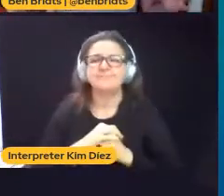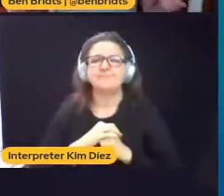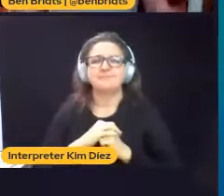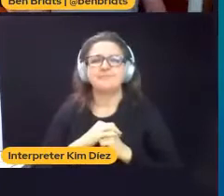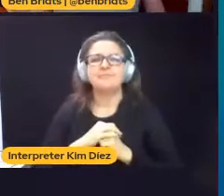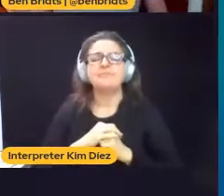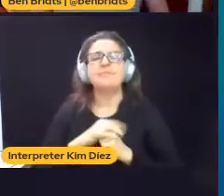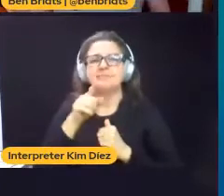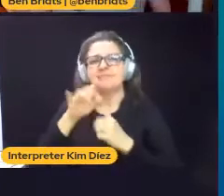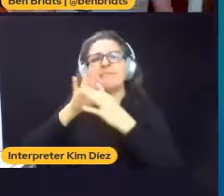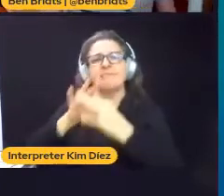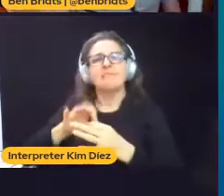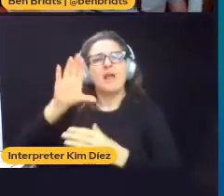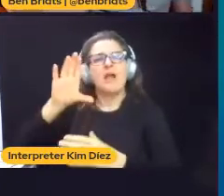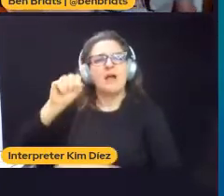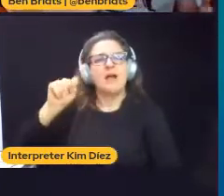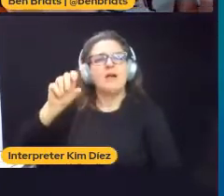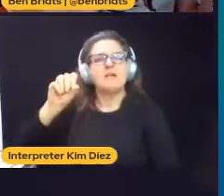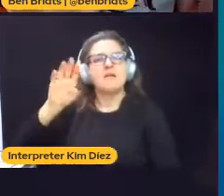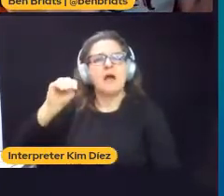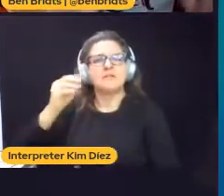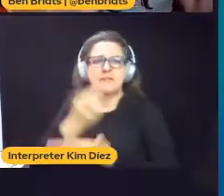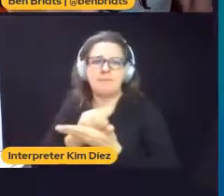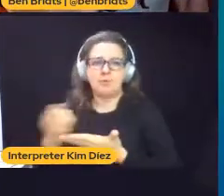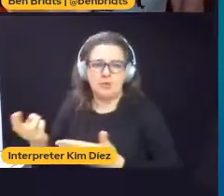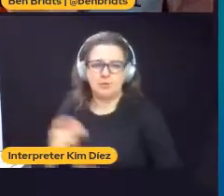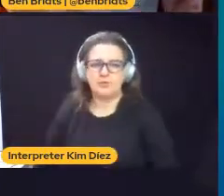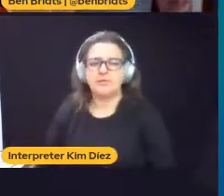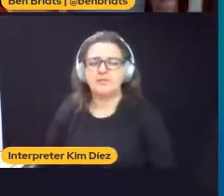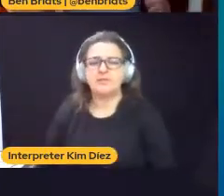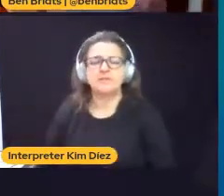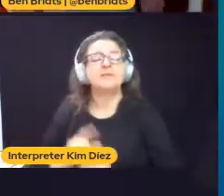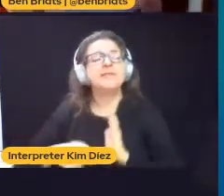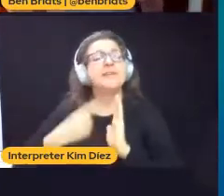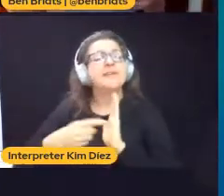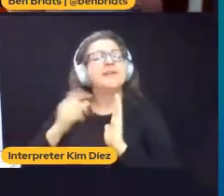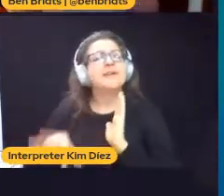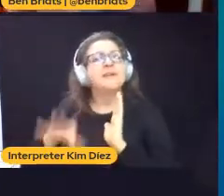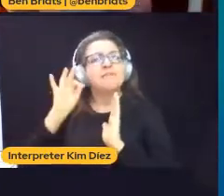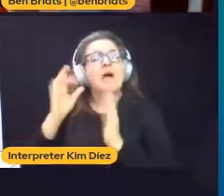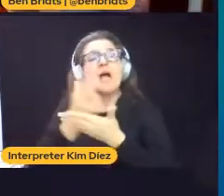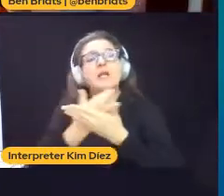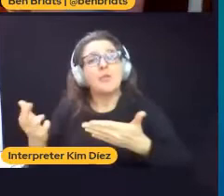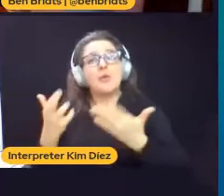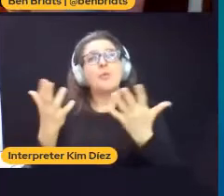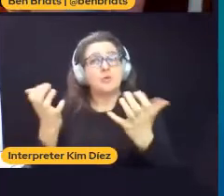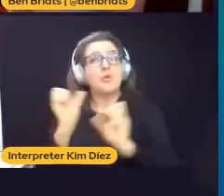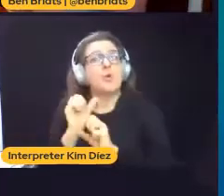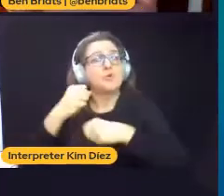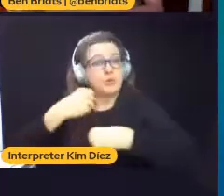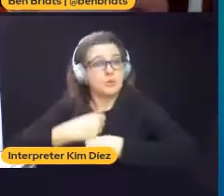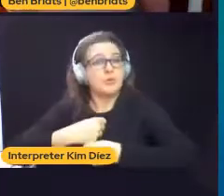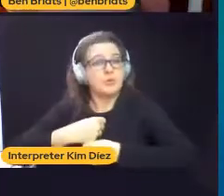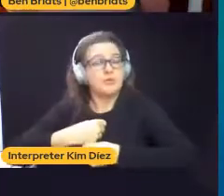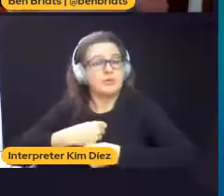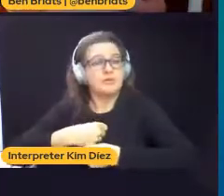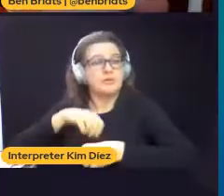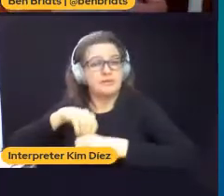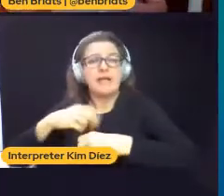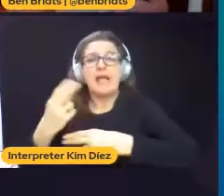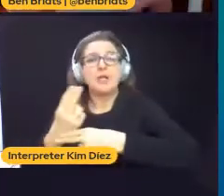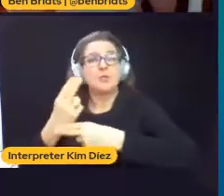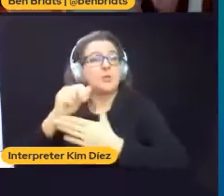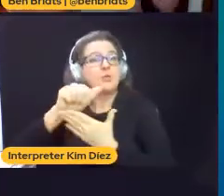to do with custom resources. So sometimes you might find that the resource that you want to create in your AWS account is